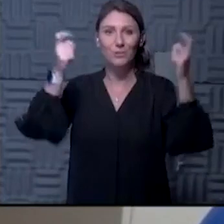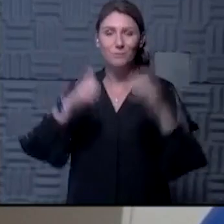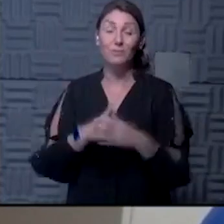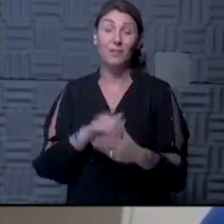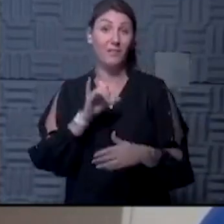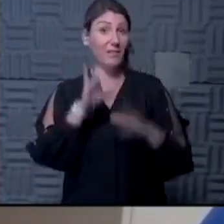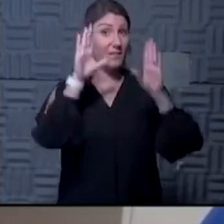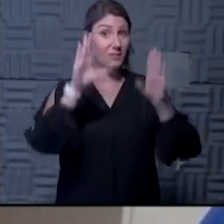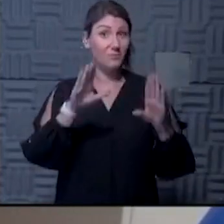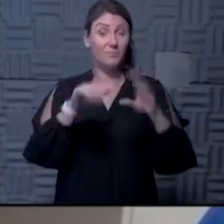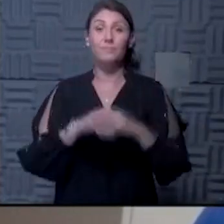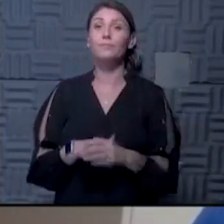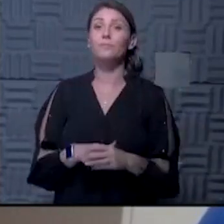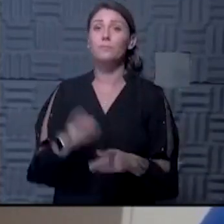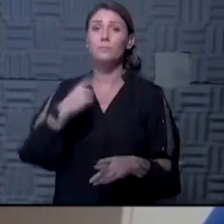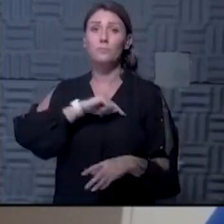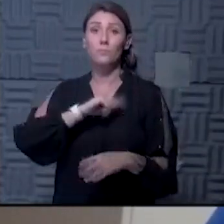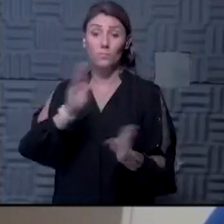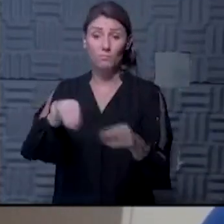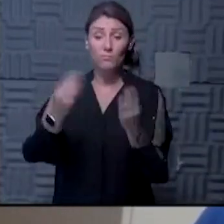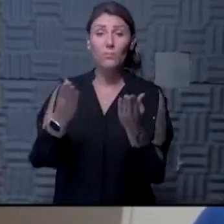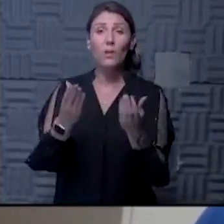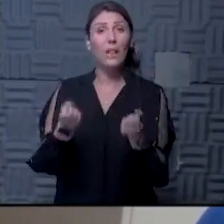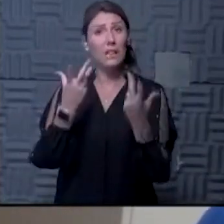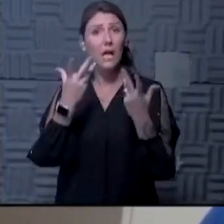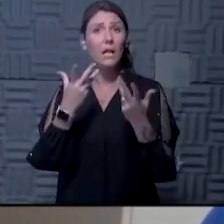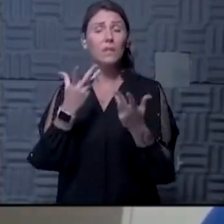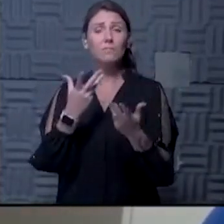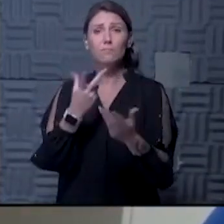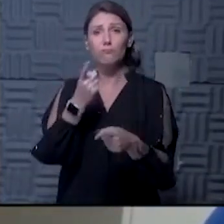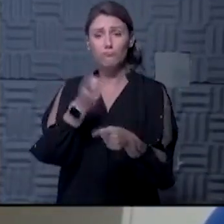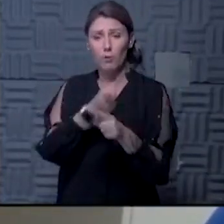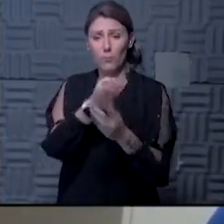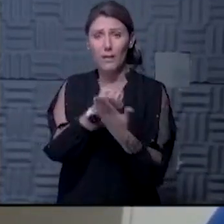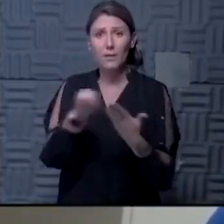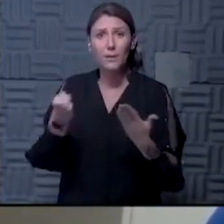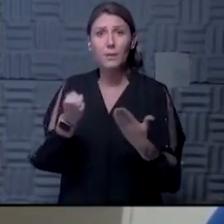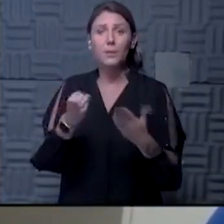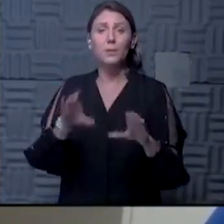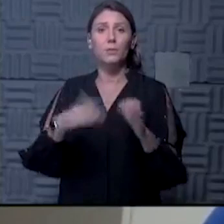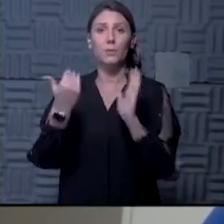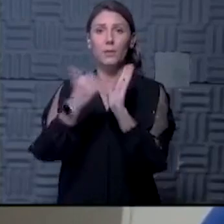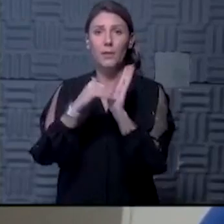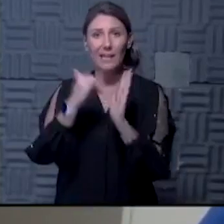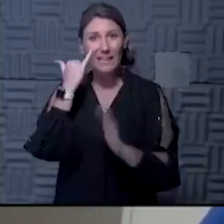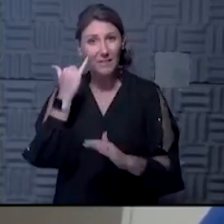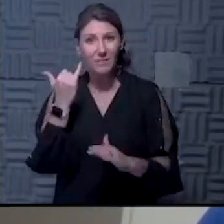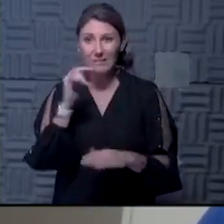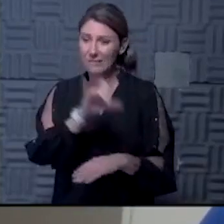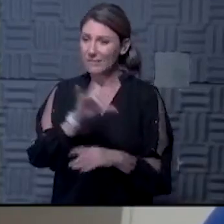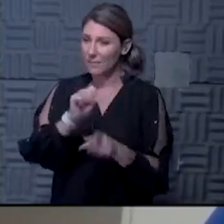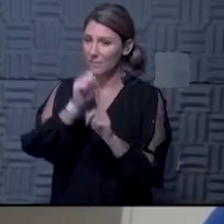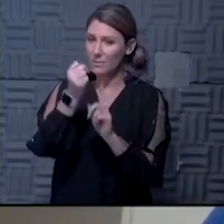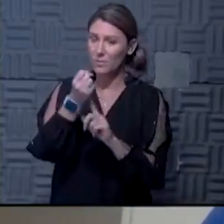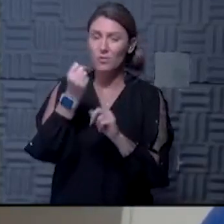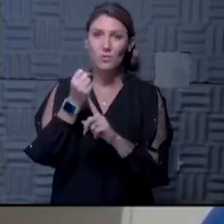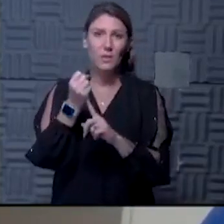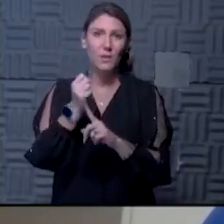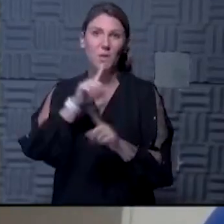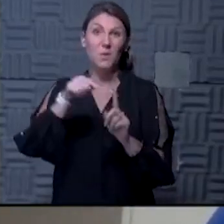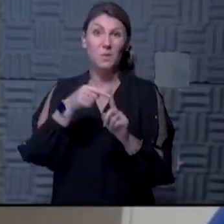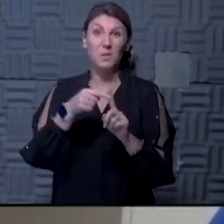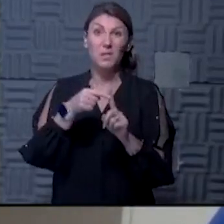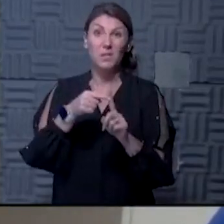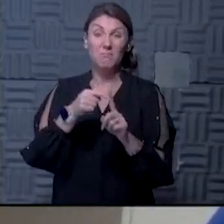And we equip them with the right materials to be able to do that again if we're in that same situation going into